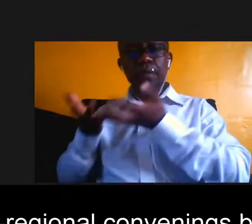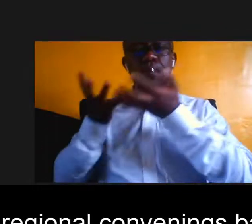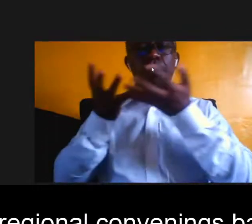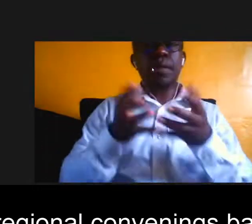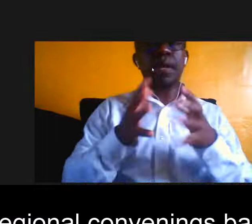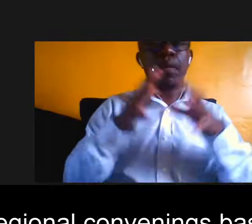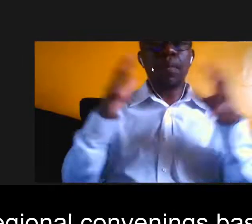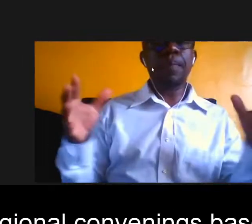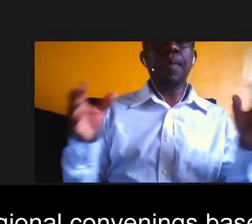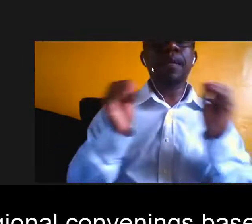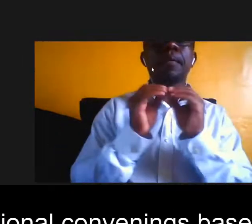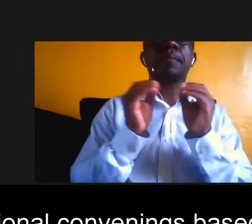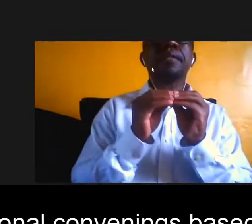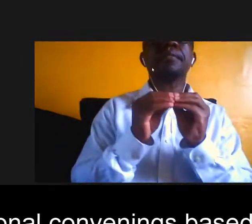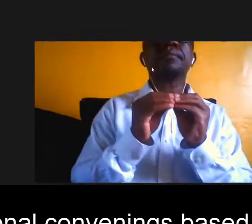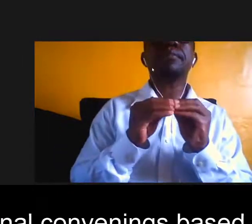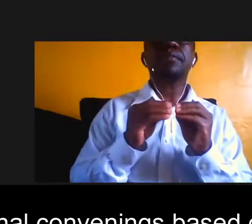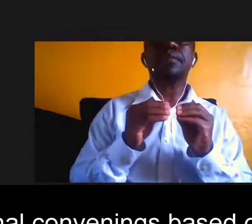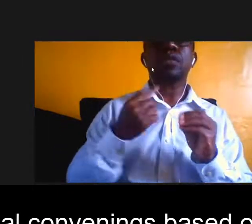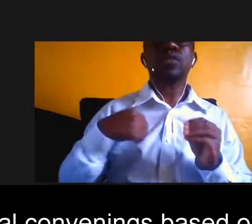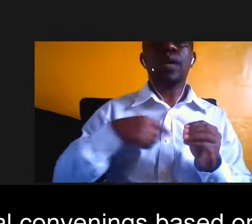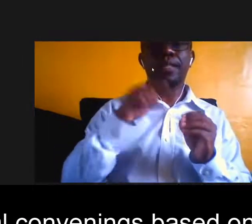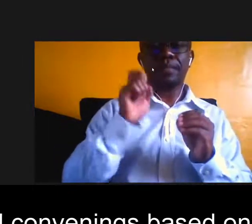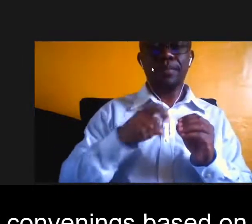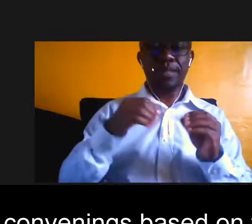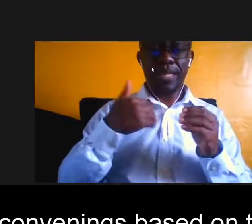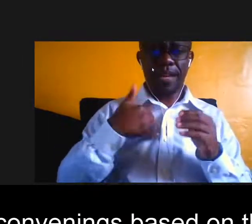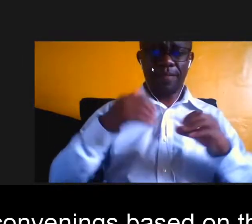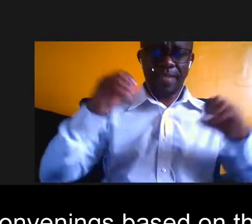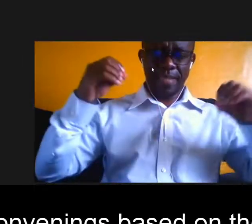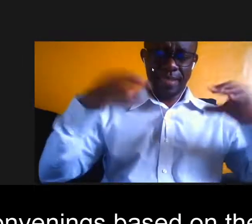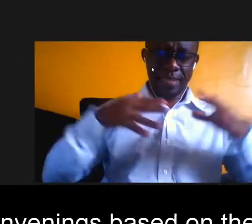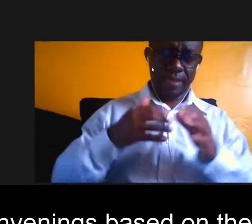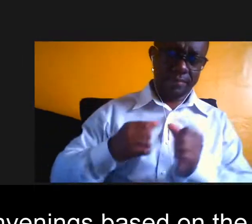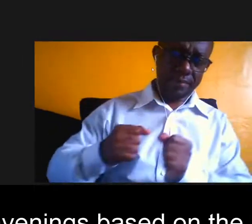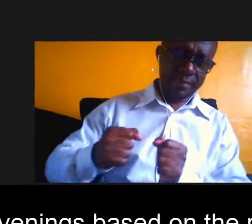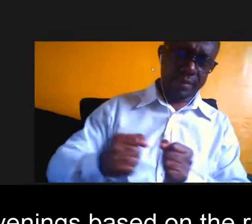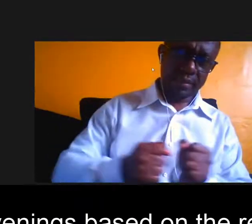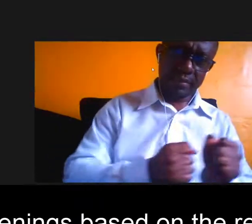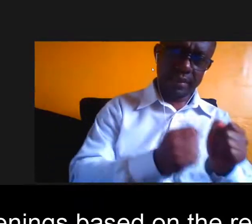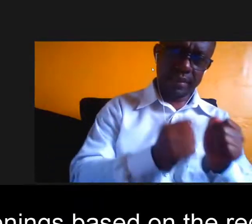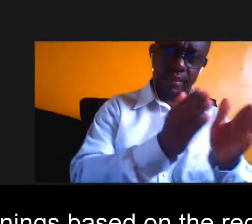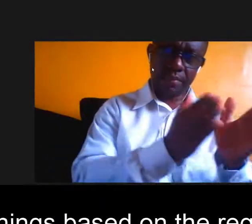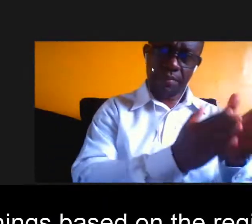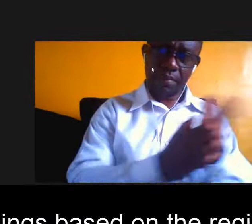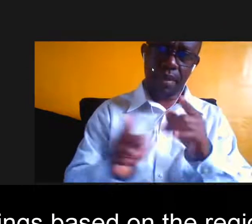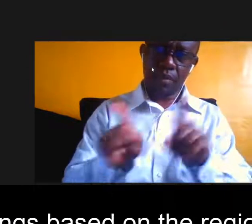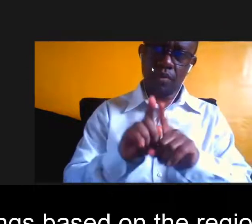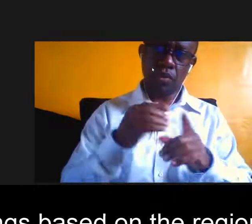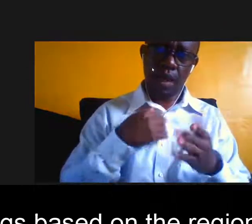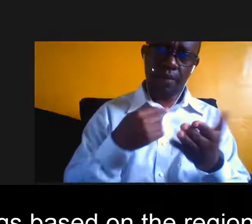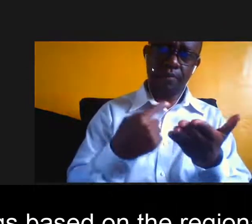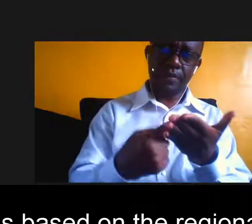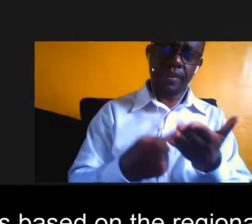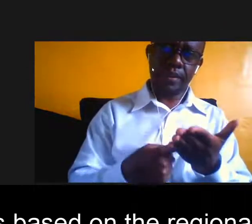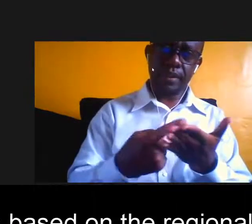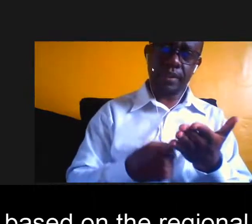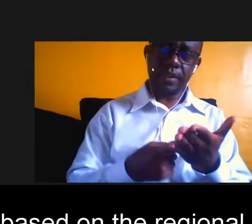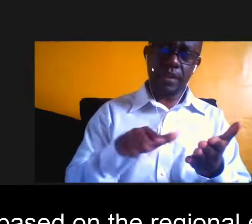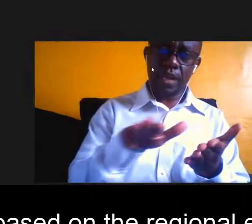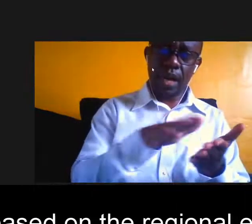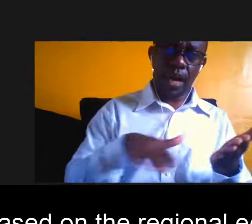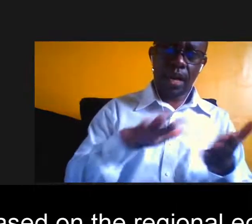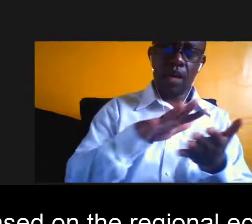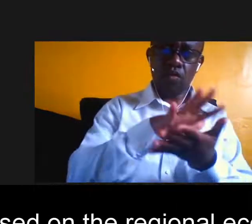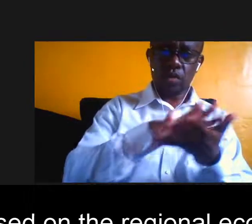the whole of Africa. So we need to have a strategic thought, and we need to have a discussion on how do we engage every network?